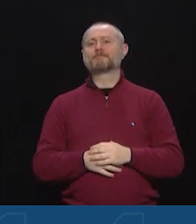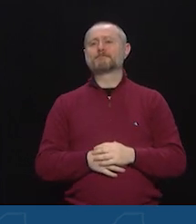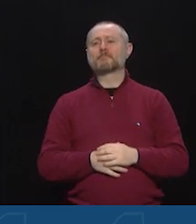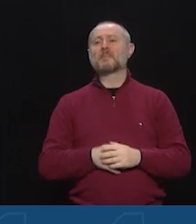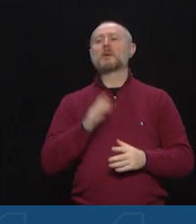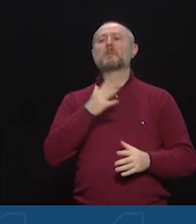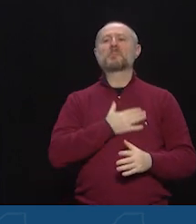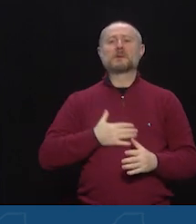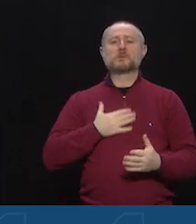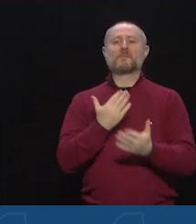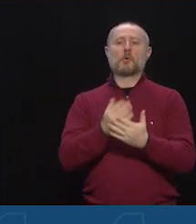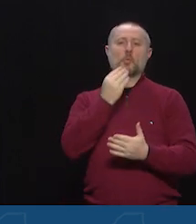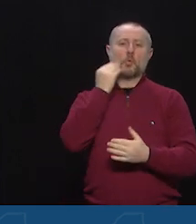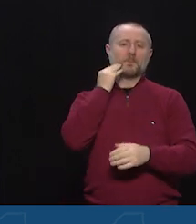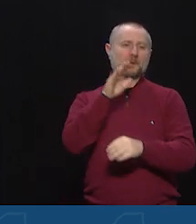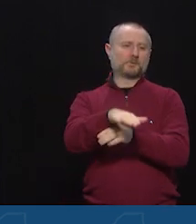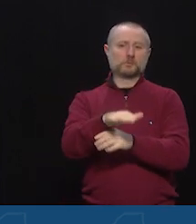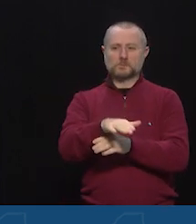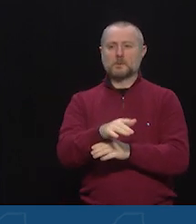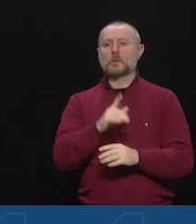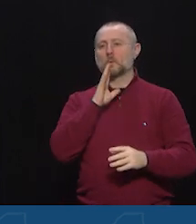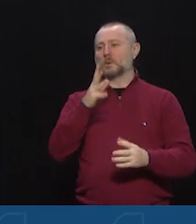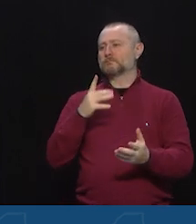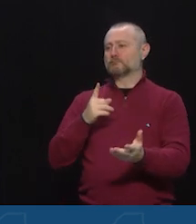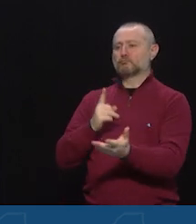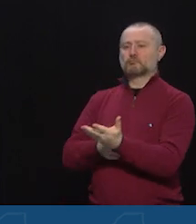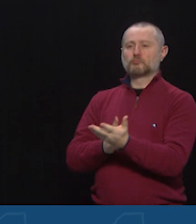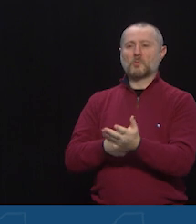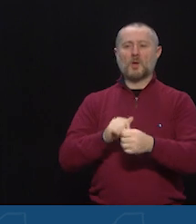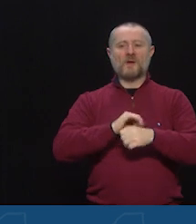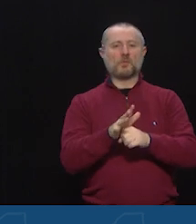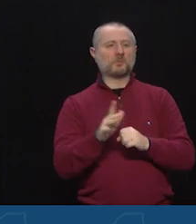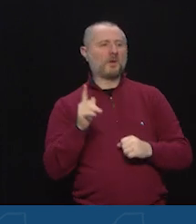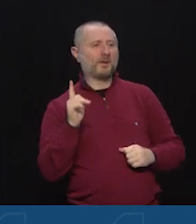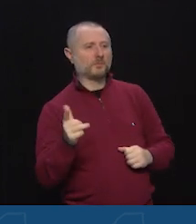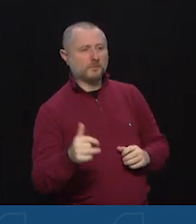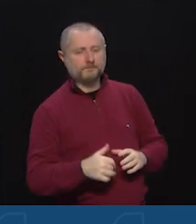home safely tonight, and we'll get back and talk about our COVID report in a couple of minutes.